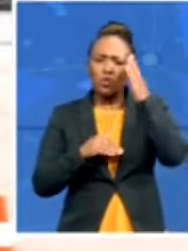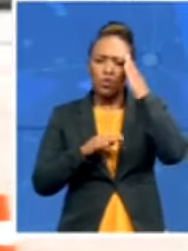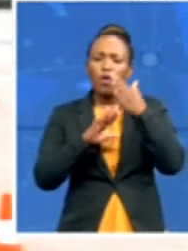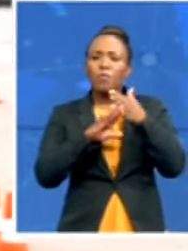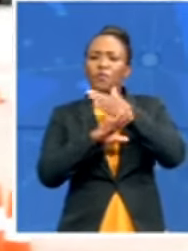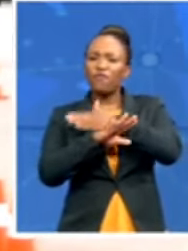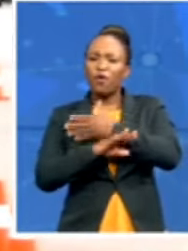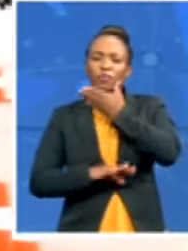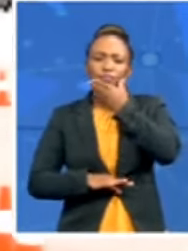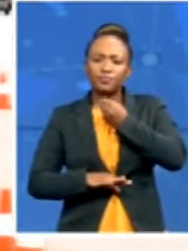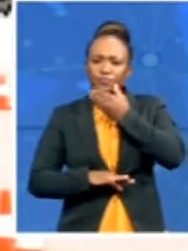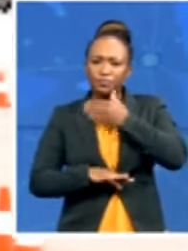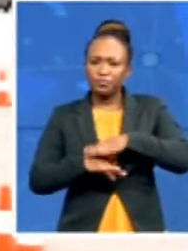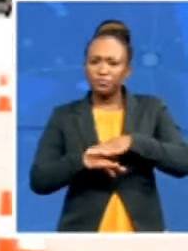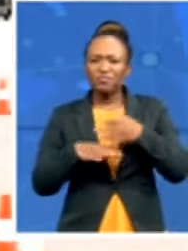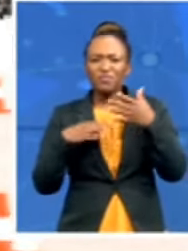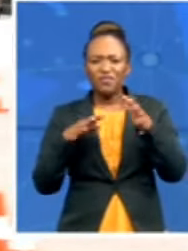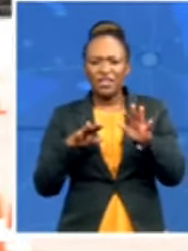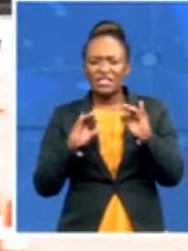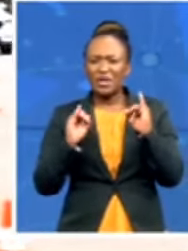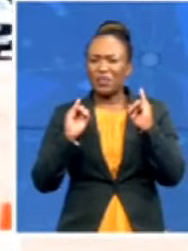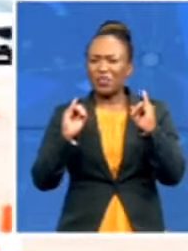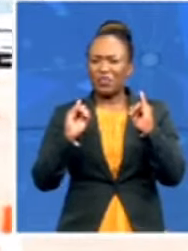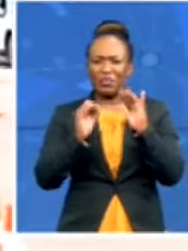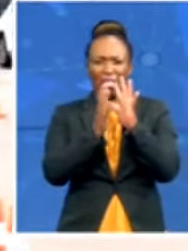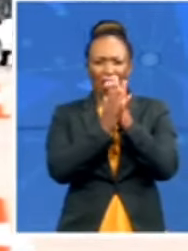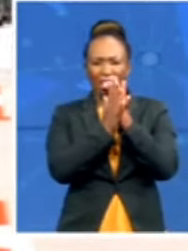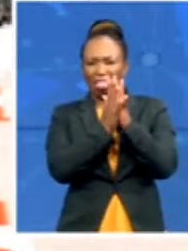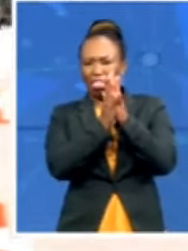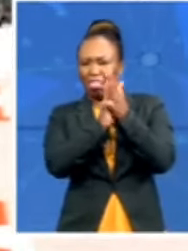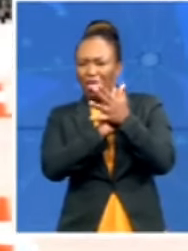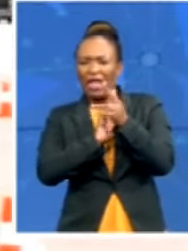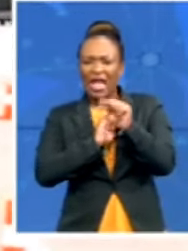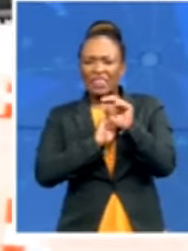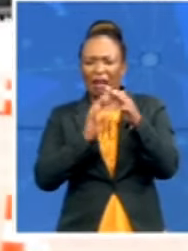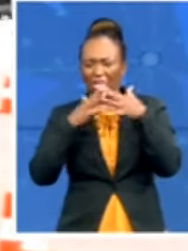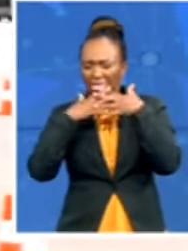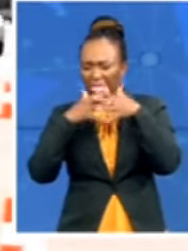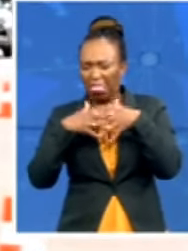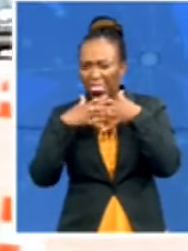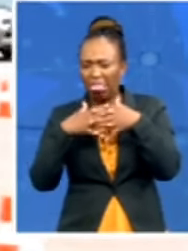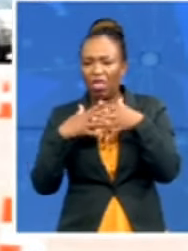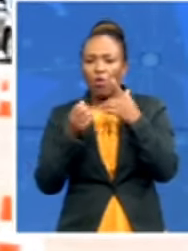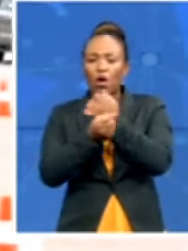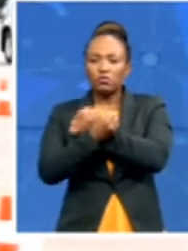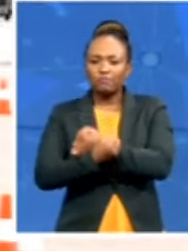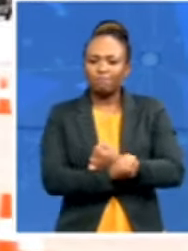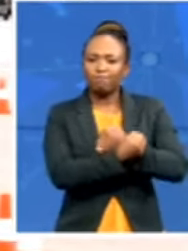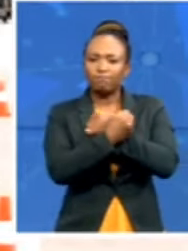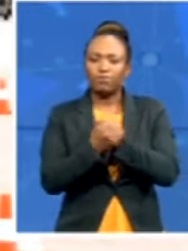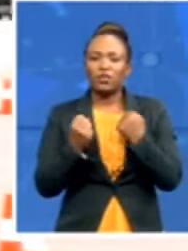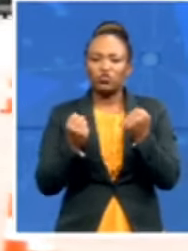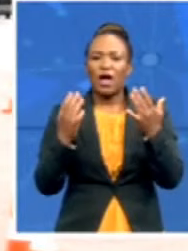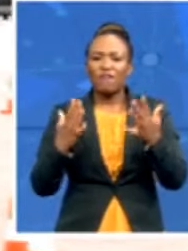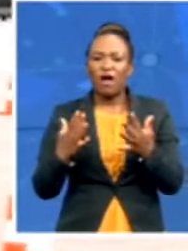of destabilization of the N3 with a number of truck drivers who were also blockading the traffic that